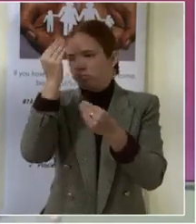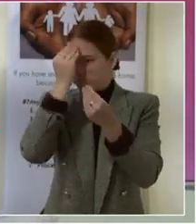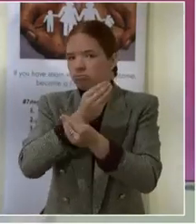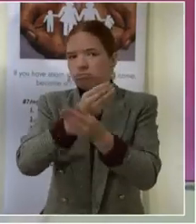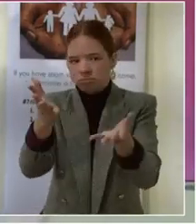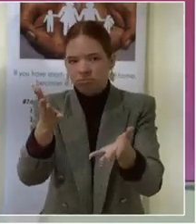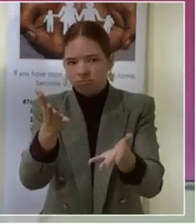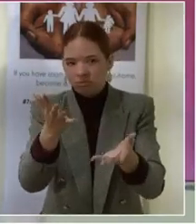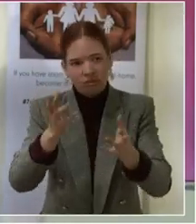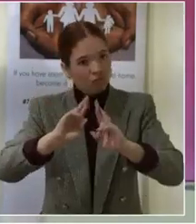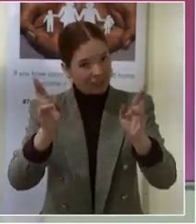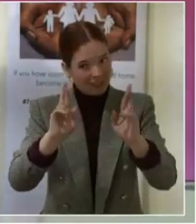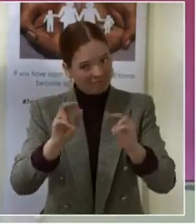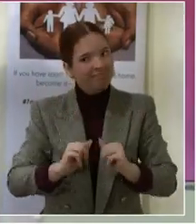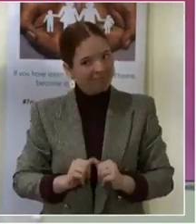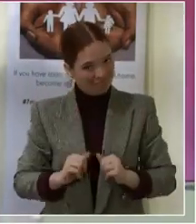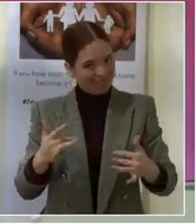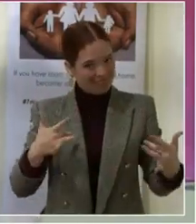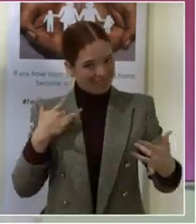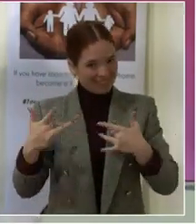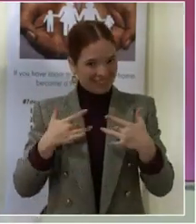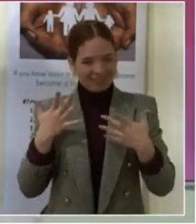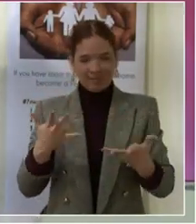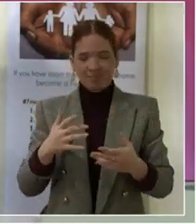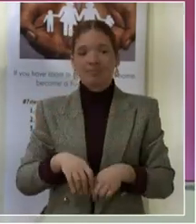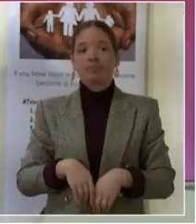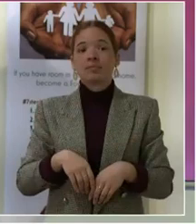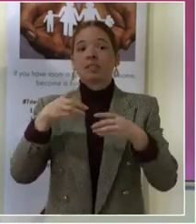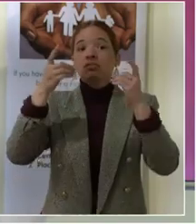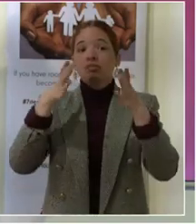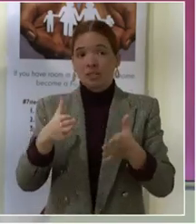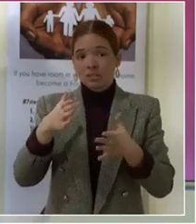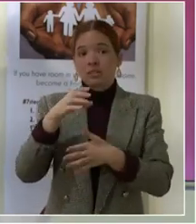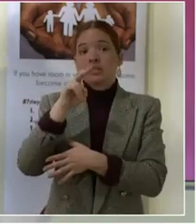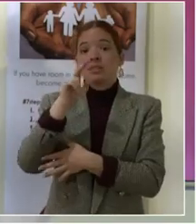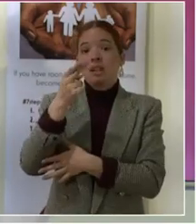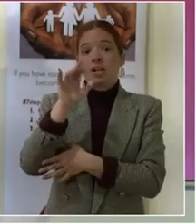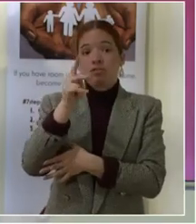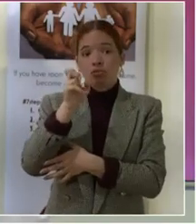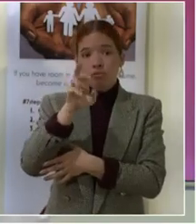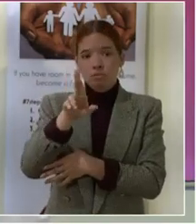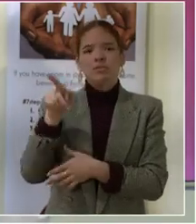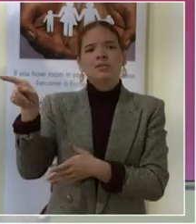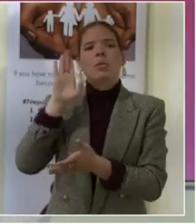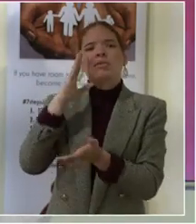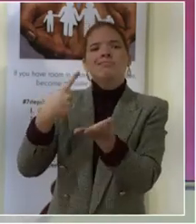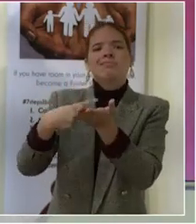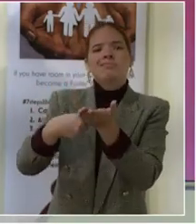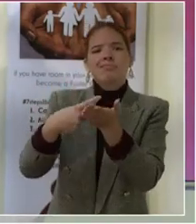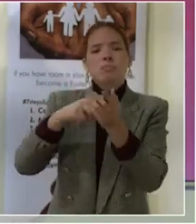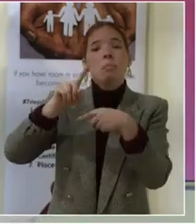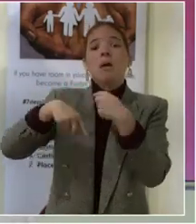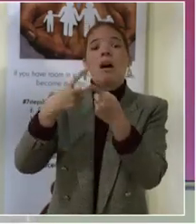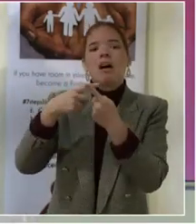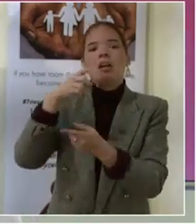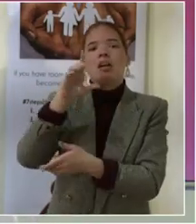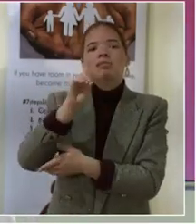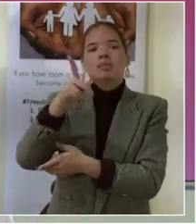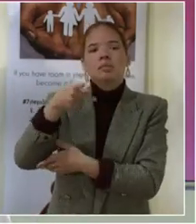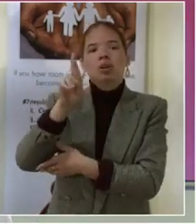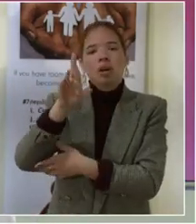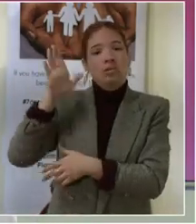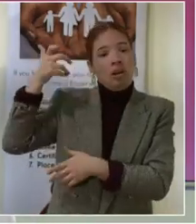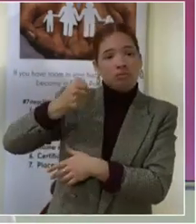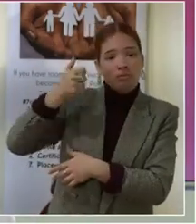Director Hunter is going to talk about the DPR grants that are coming out, which all of it's exciting, because what we know is that the government does